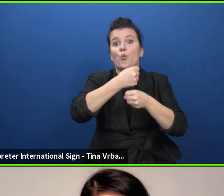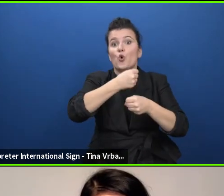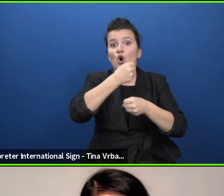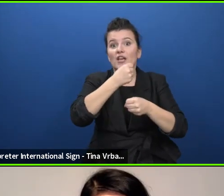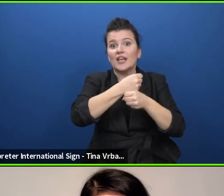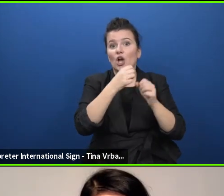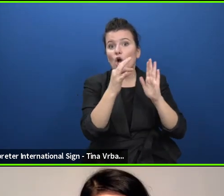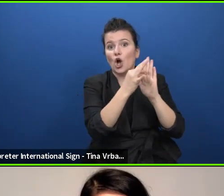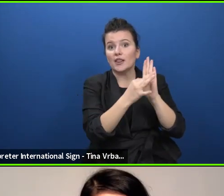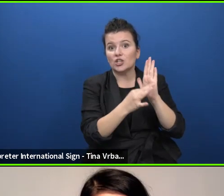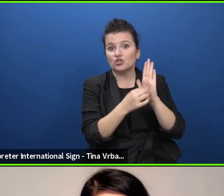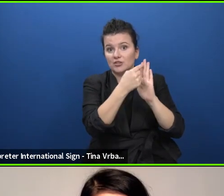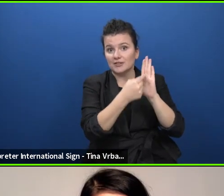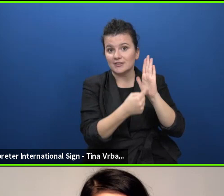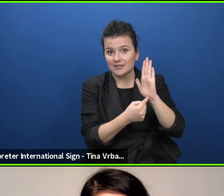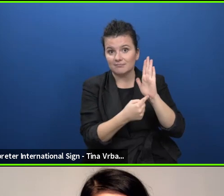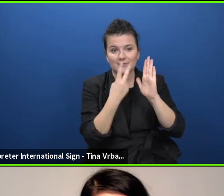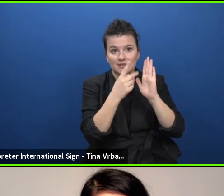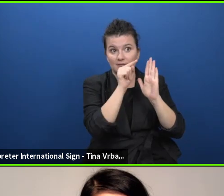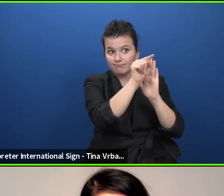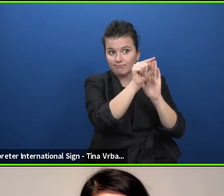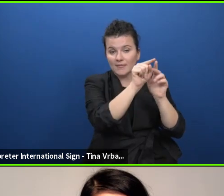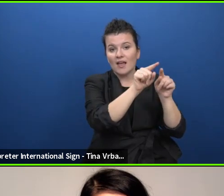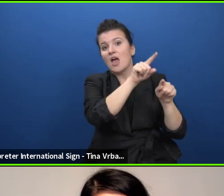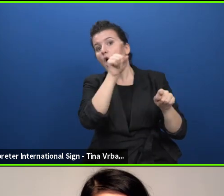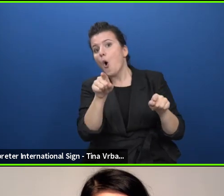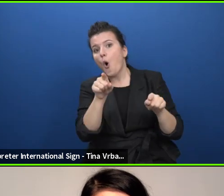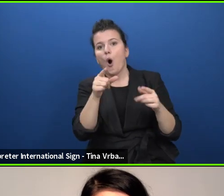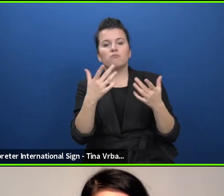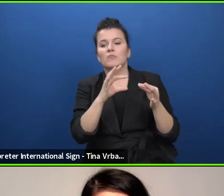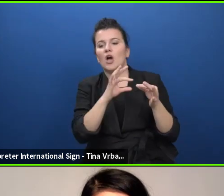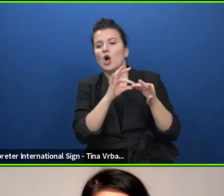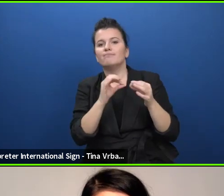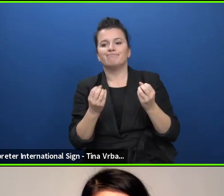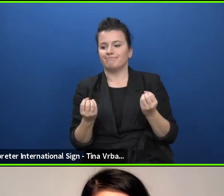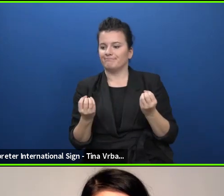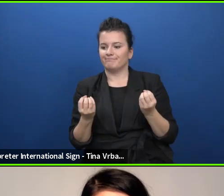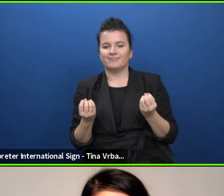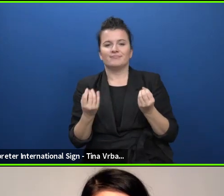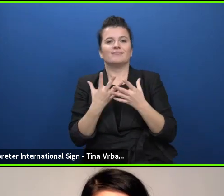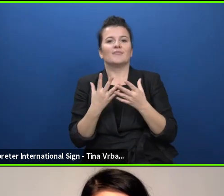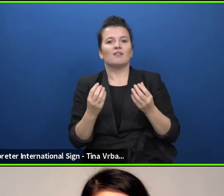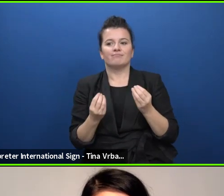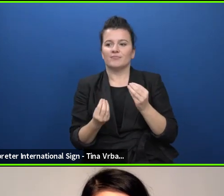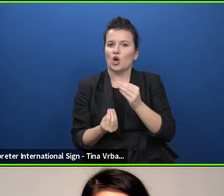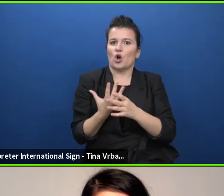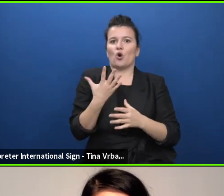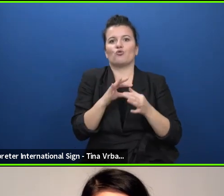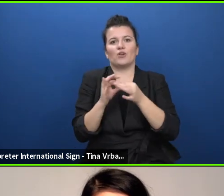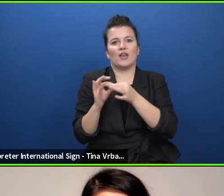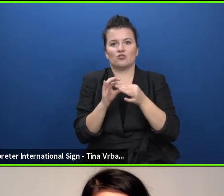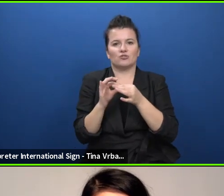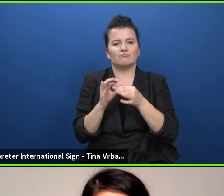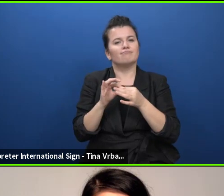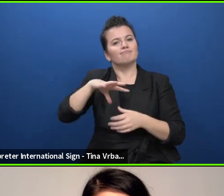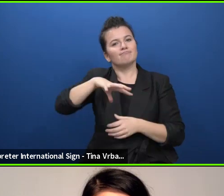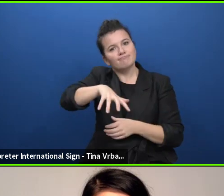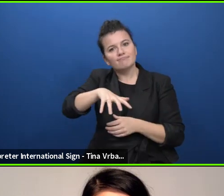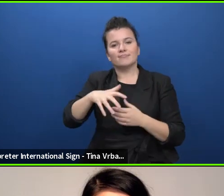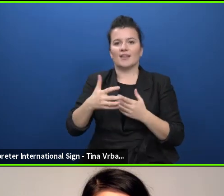loft. If you want to talk about co-creation and international collaboration in education, you go to the